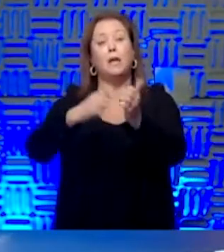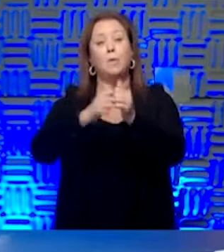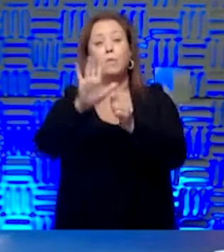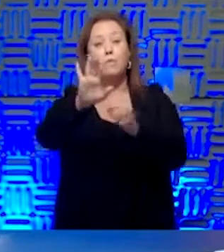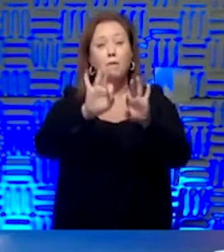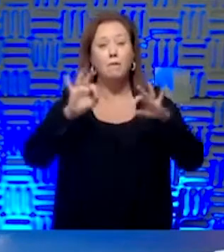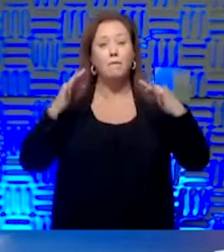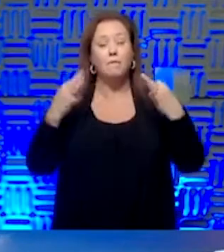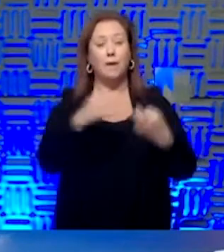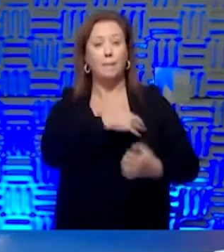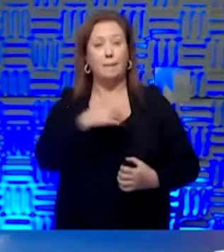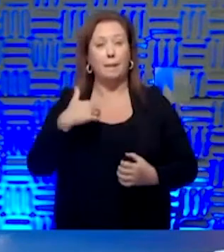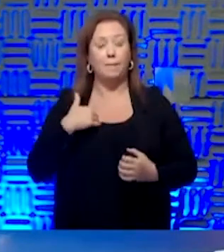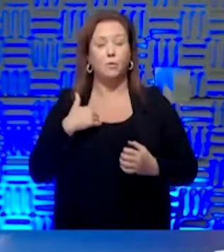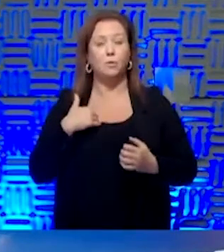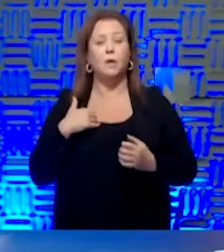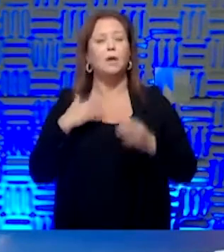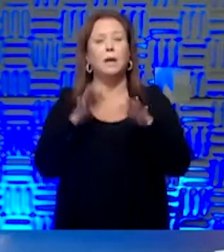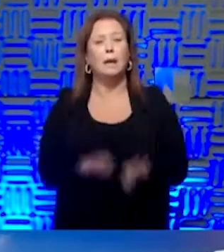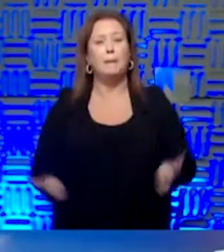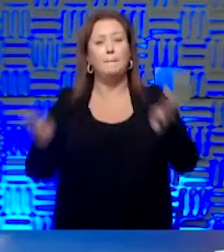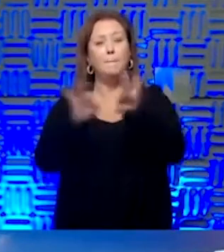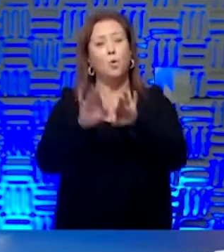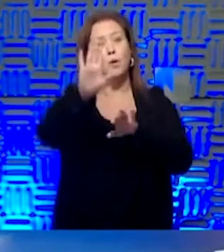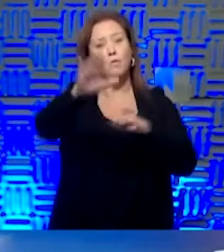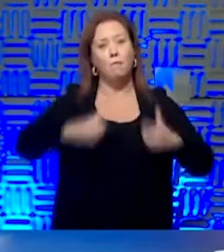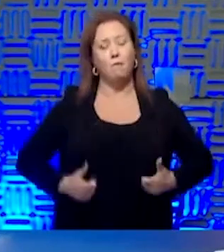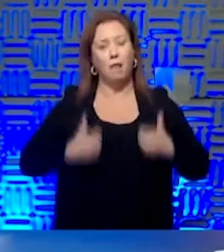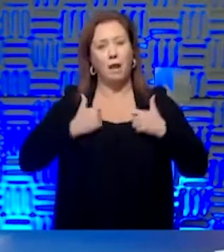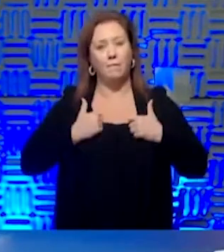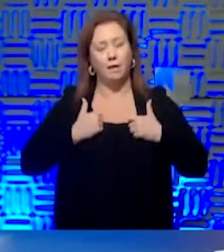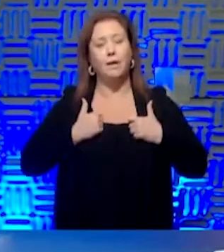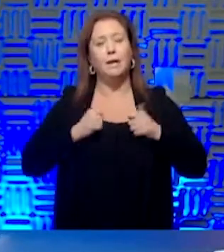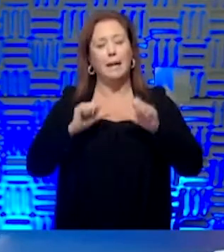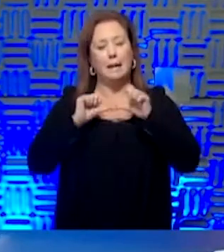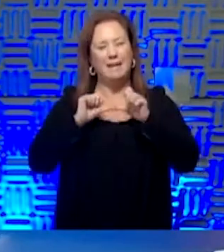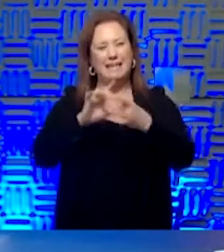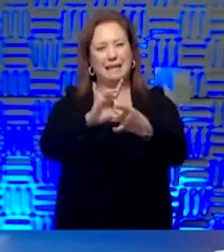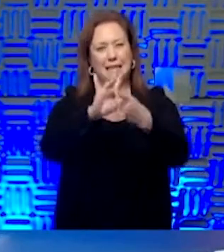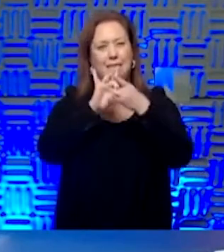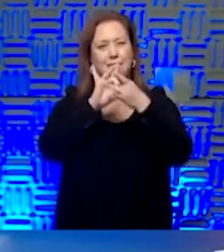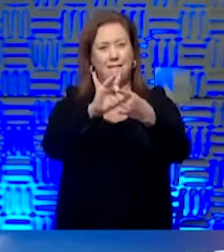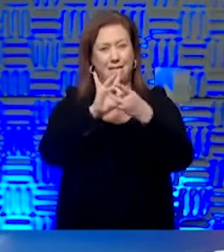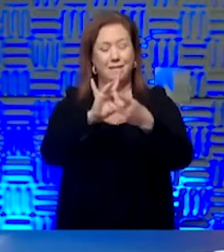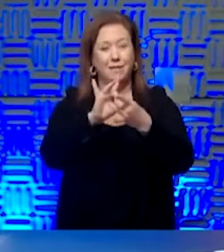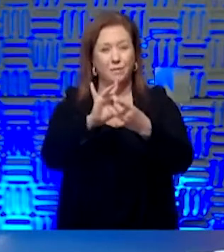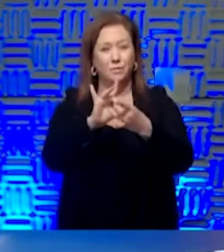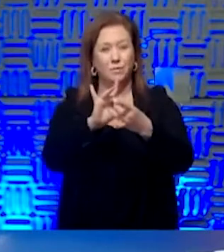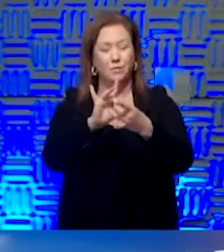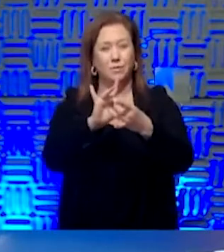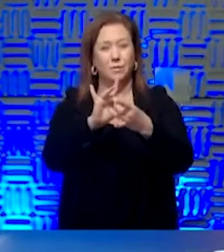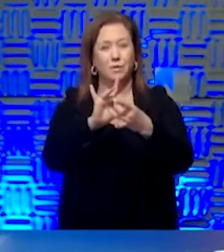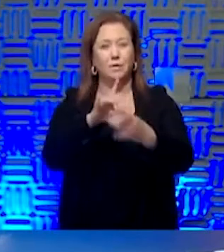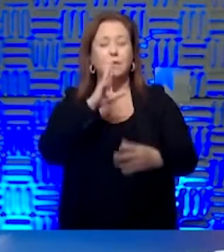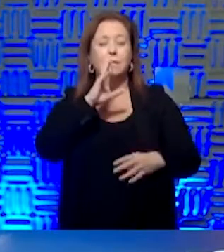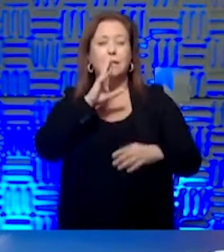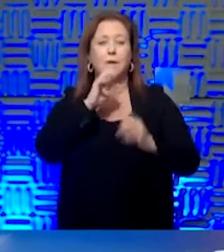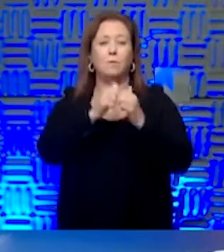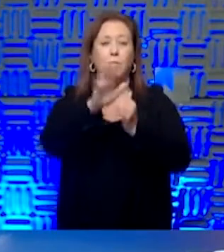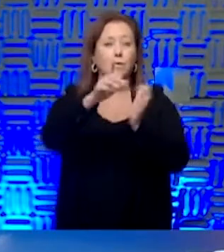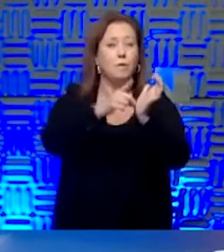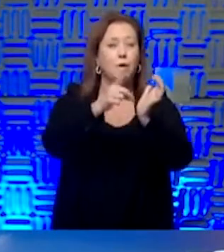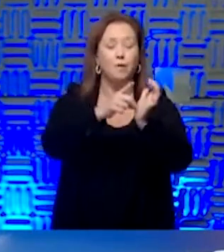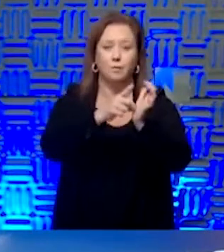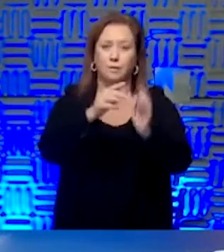ones about what's important to you in your living and maintaining that connection with them. Talking with your